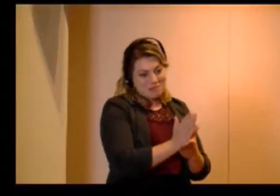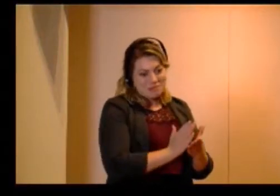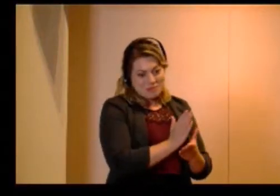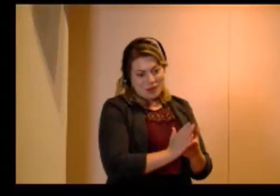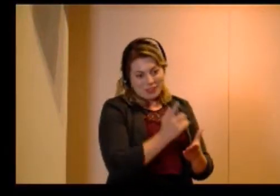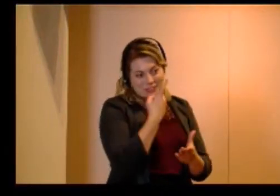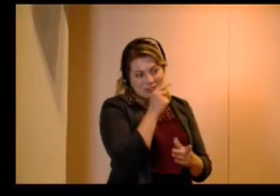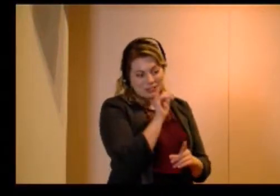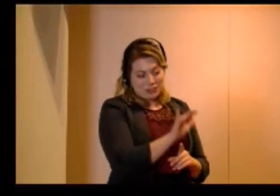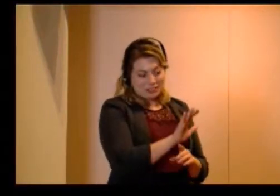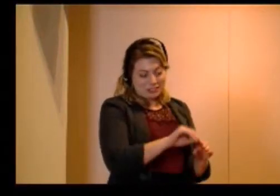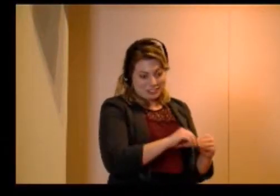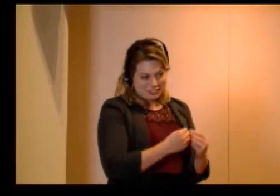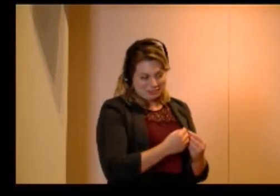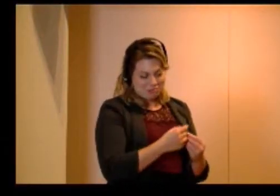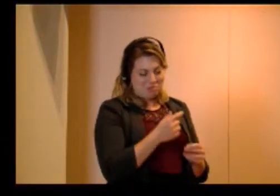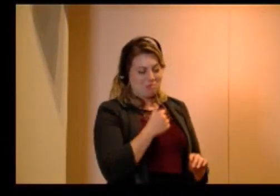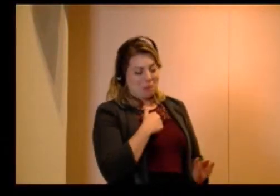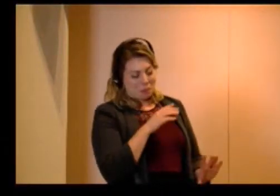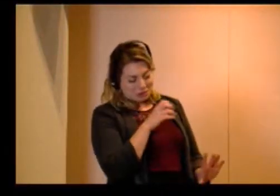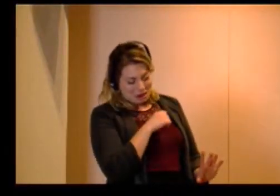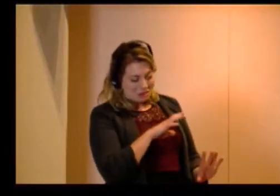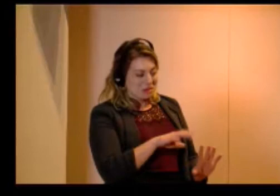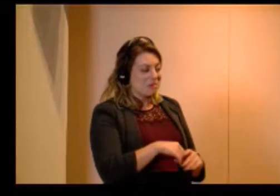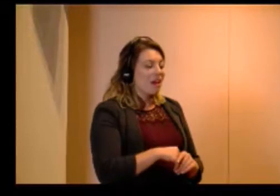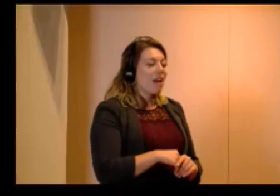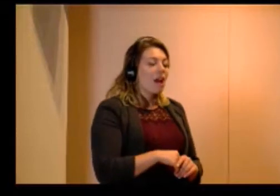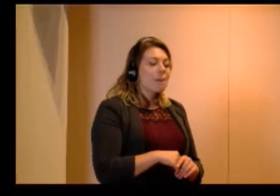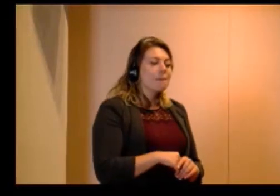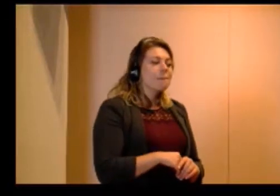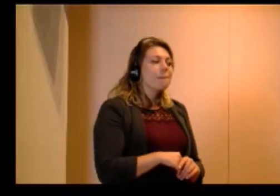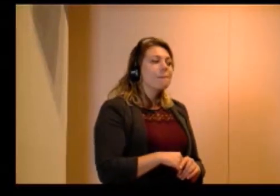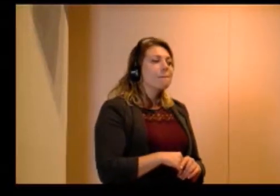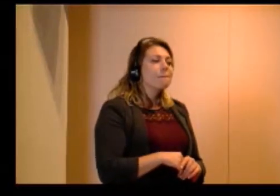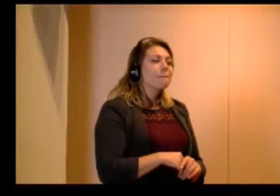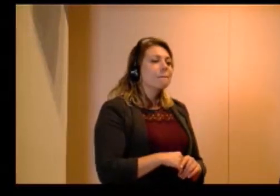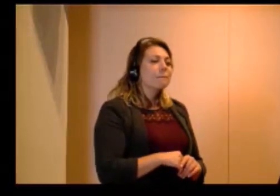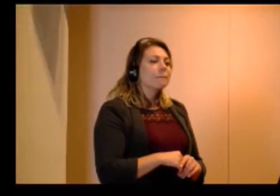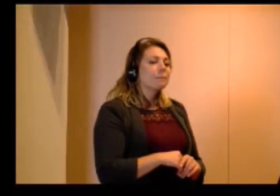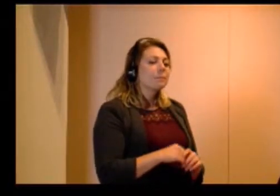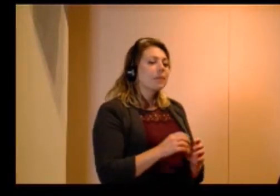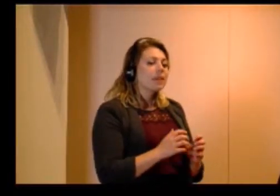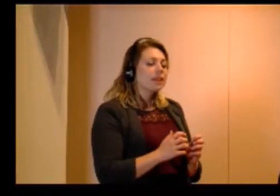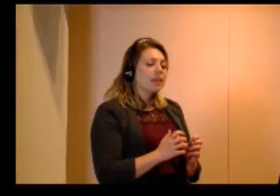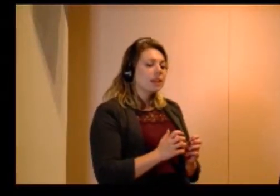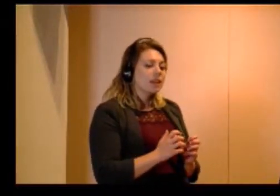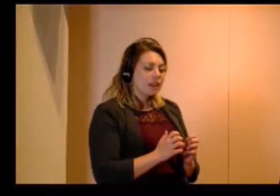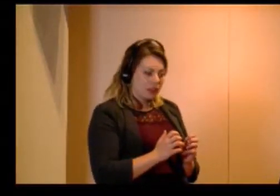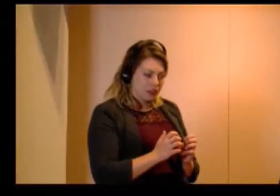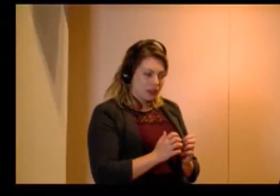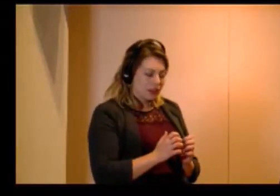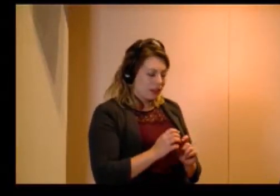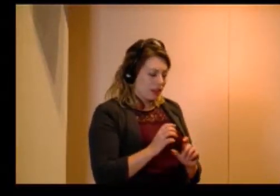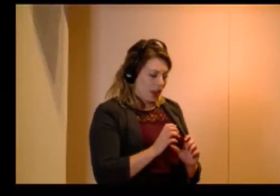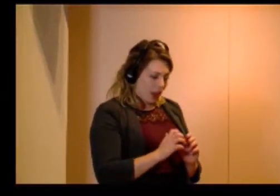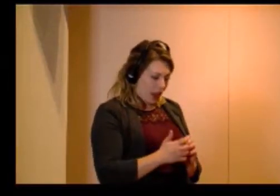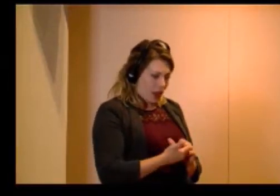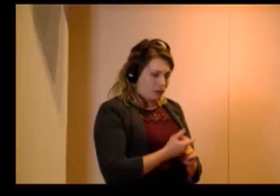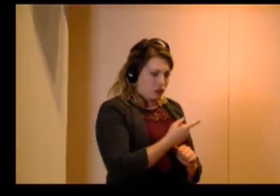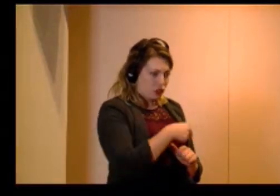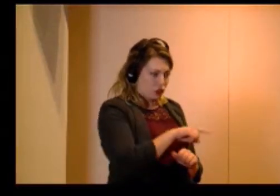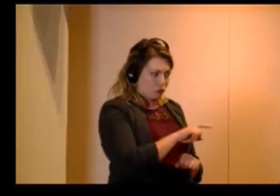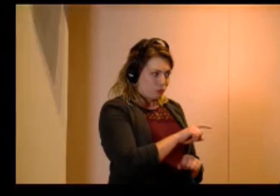make a guess. And how do you work, or how is this received? How do you get this